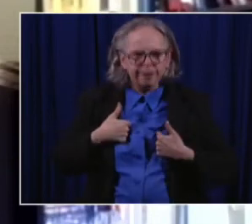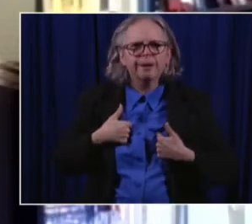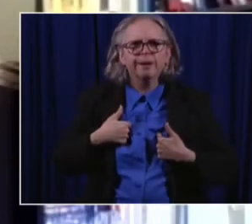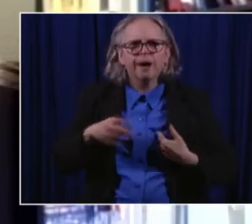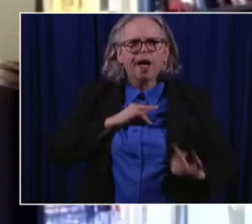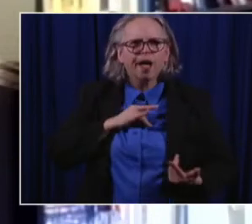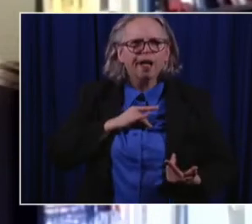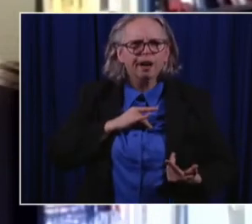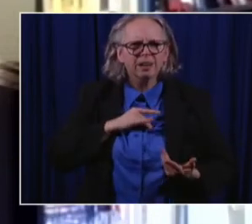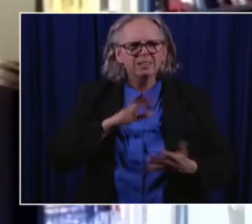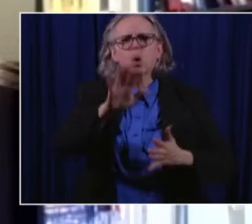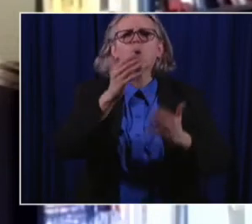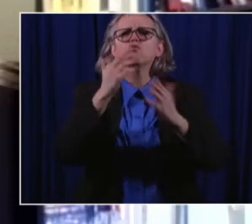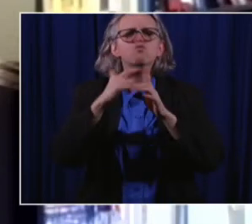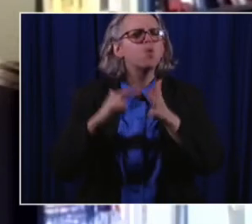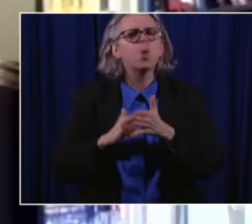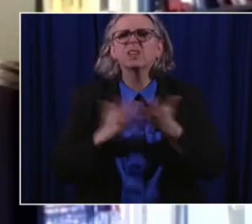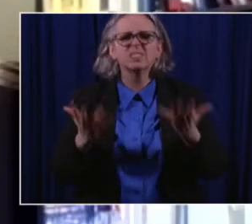outside of your household.